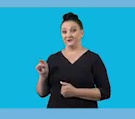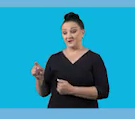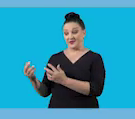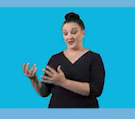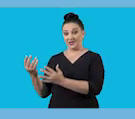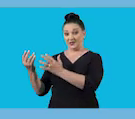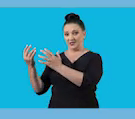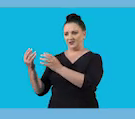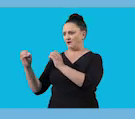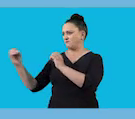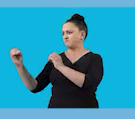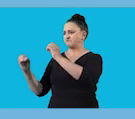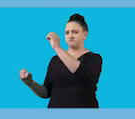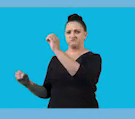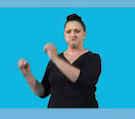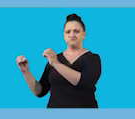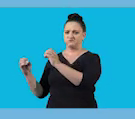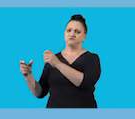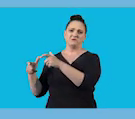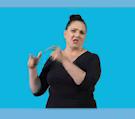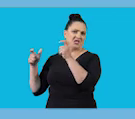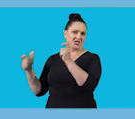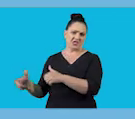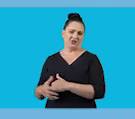And then in a gas, they are very big.